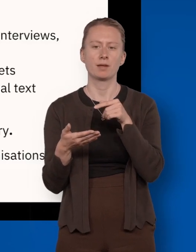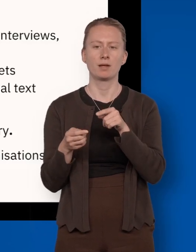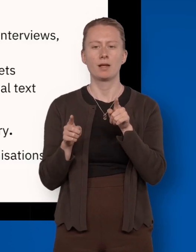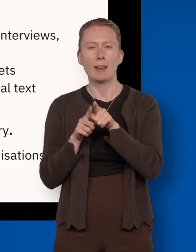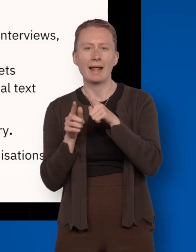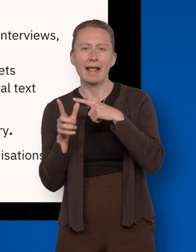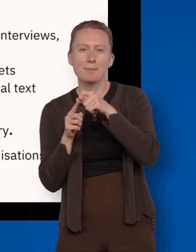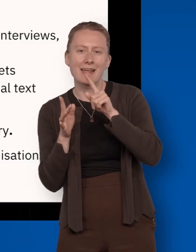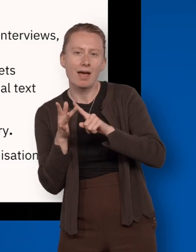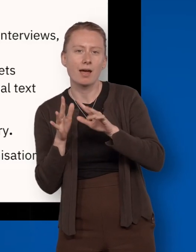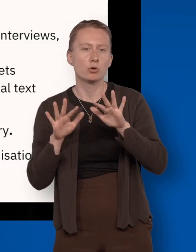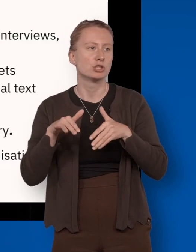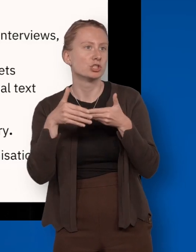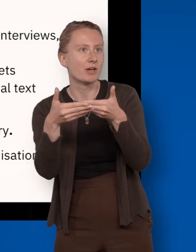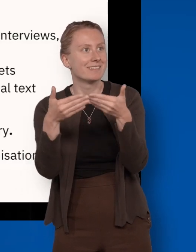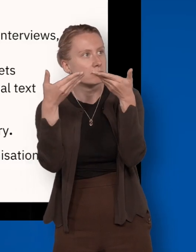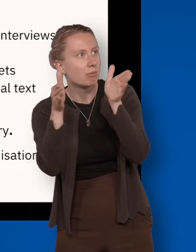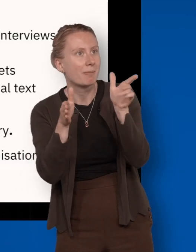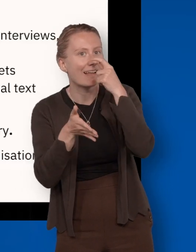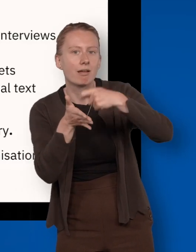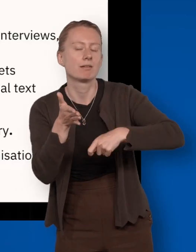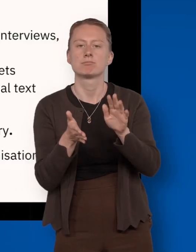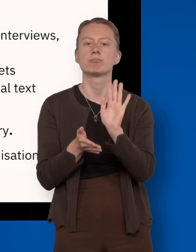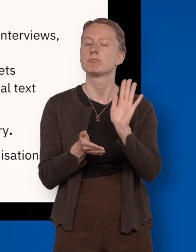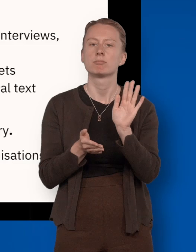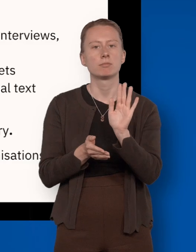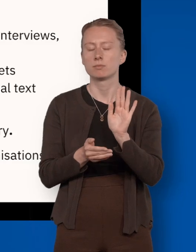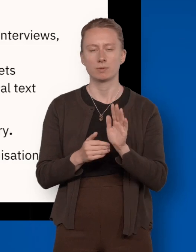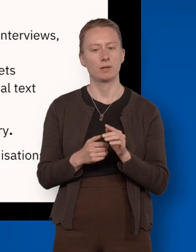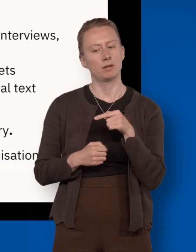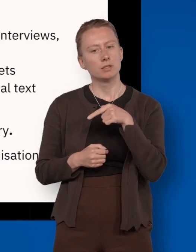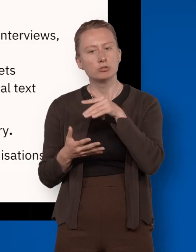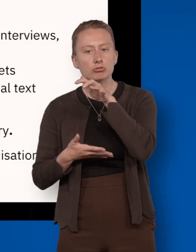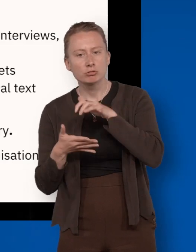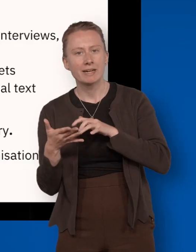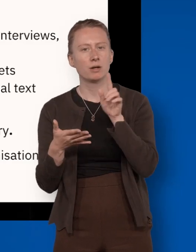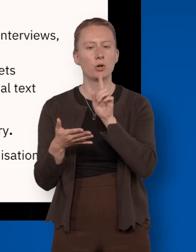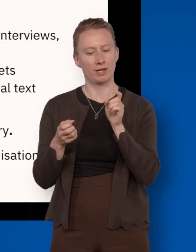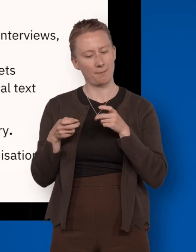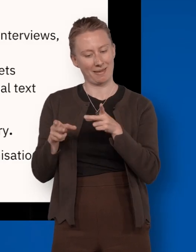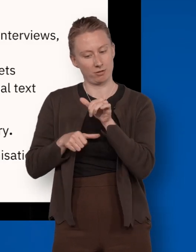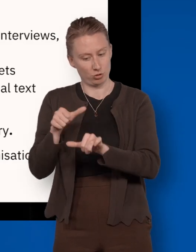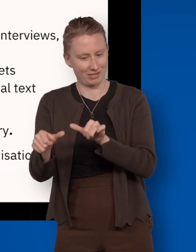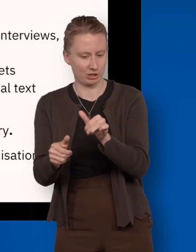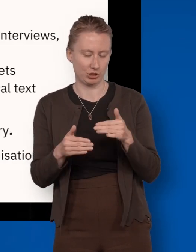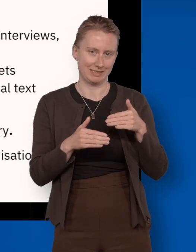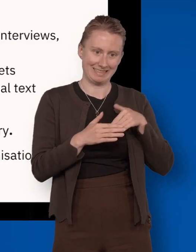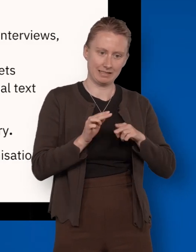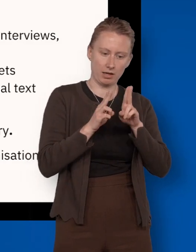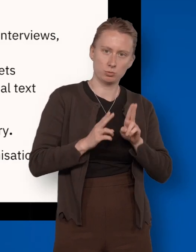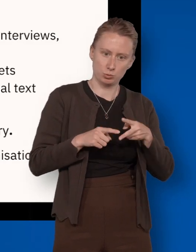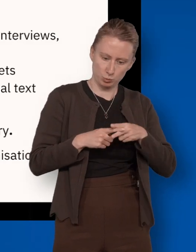we've exposed publicly. It's rather a methodology and an in-house tool that we've developed